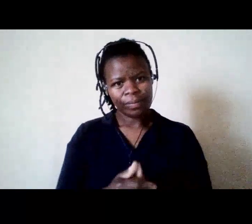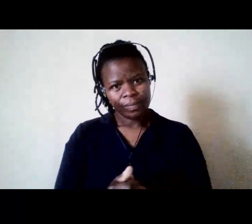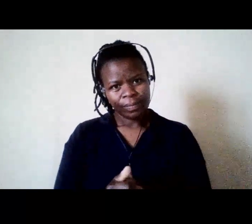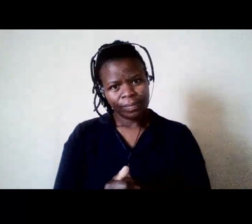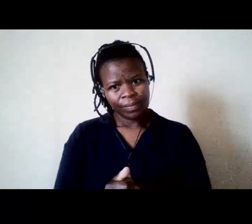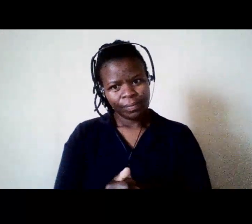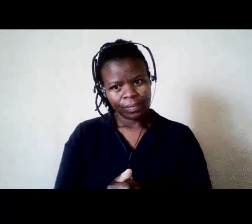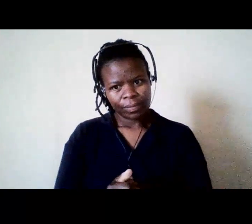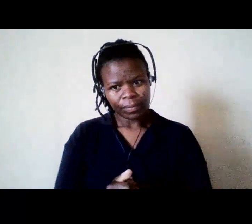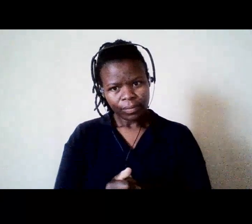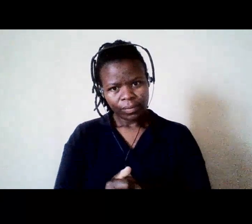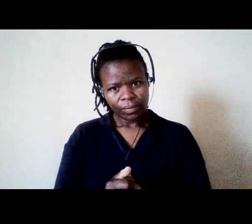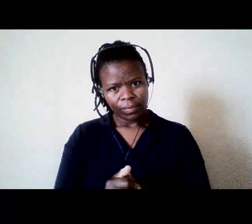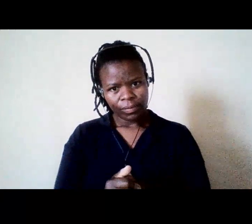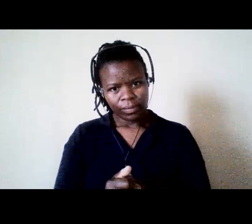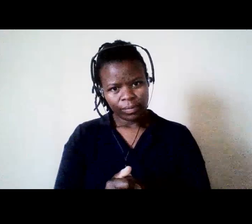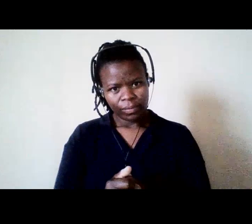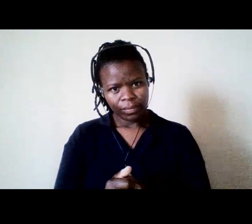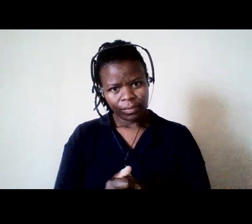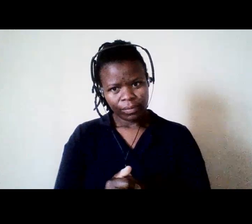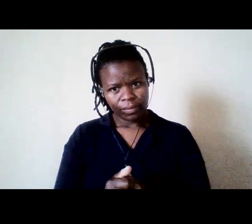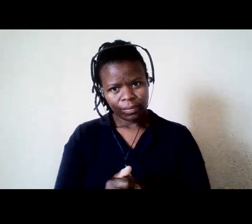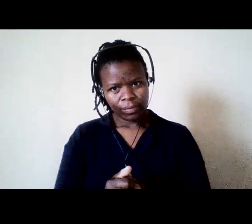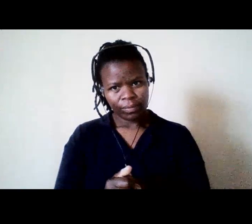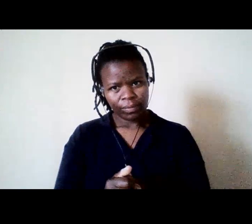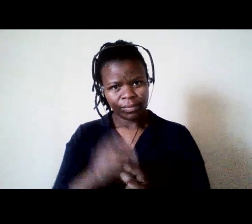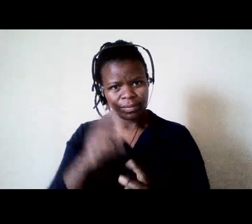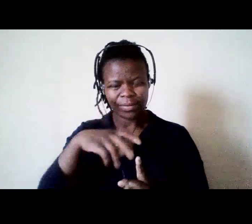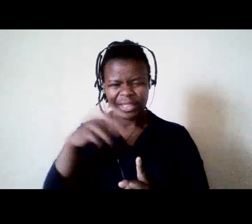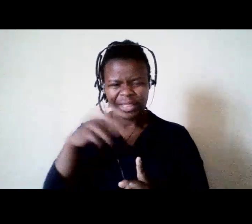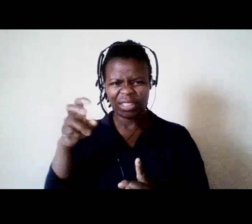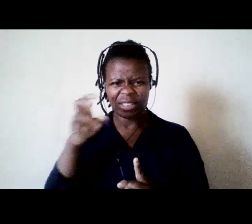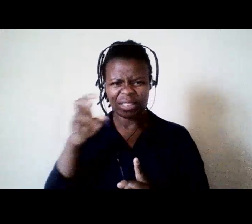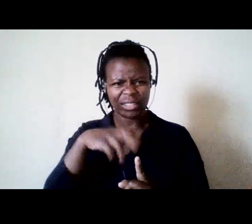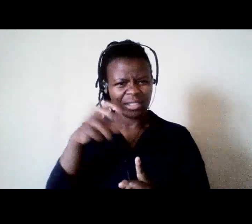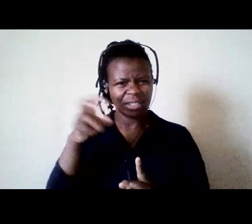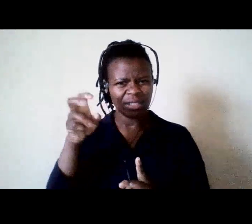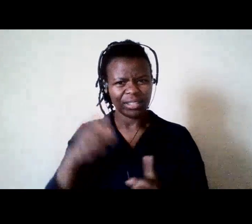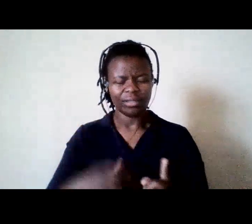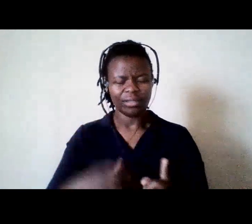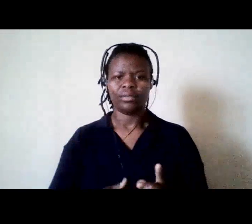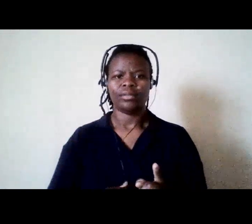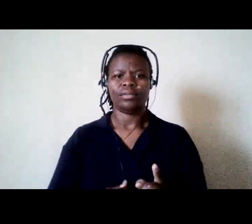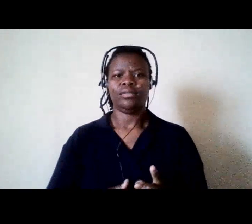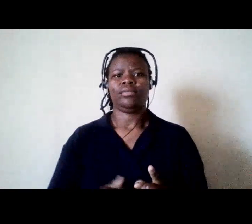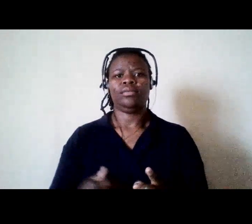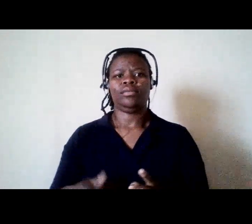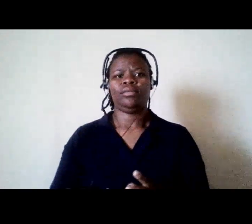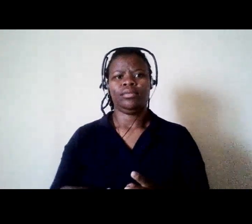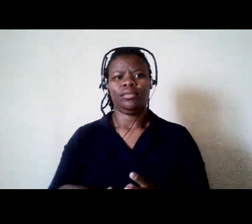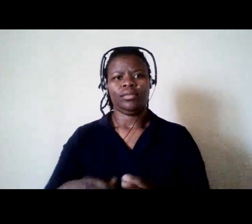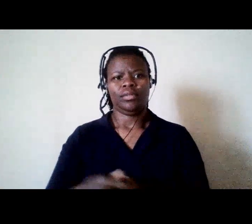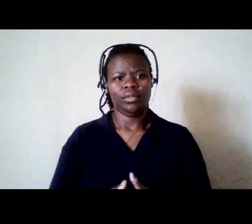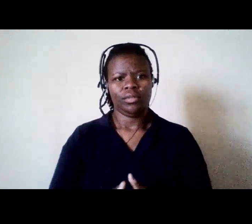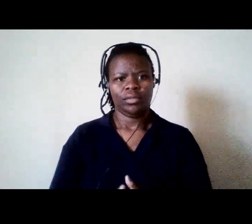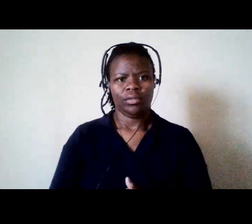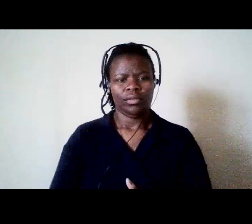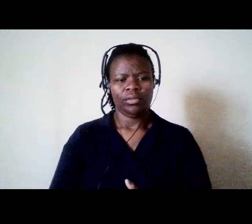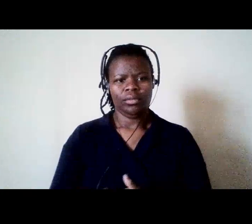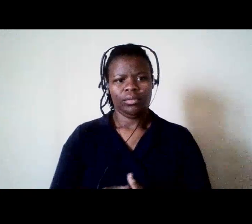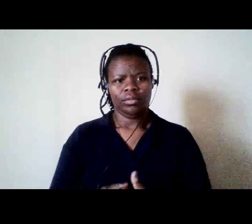that I found that as we are including disability, we end up including everybody. That's what I found. The more we